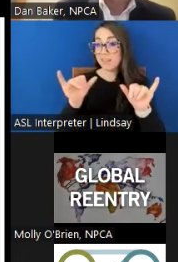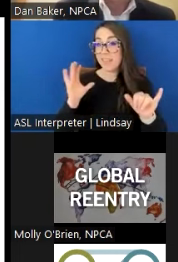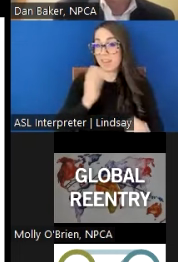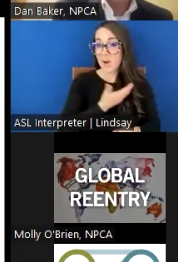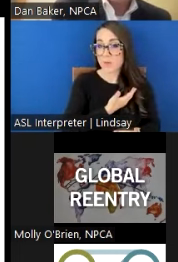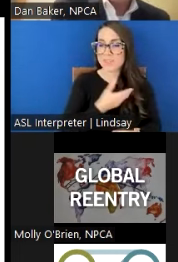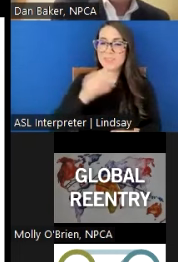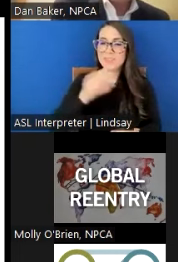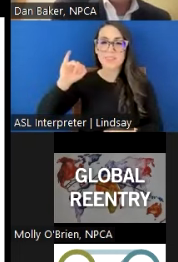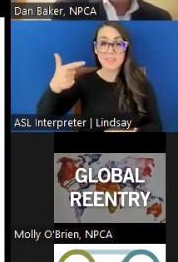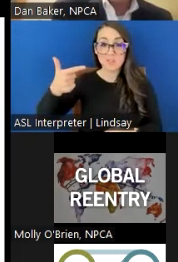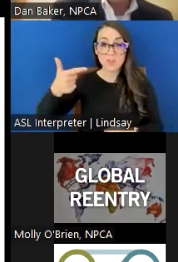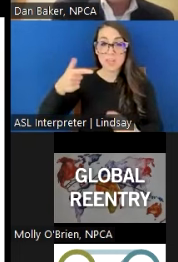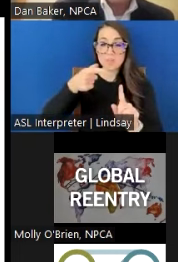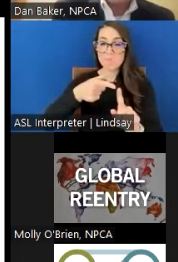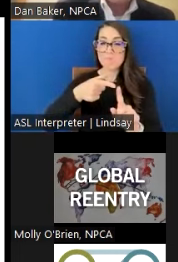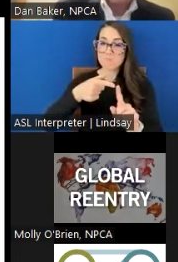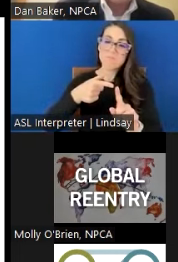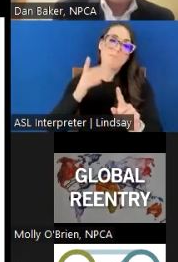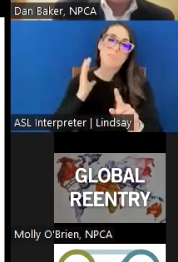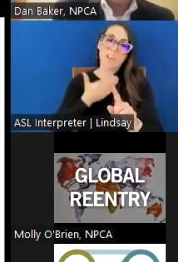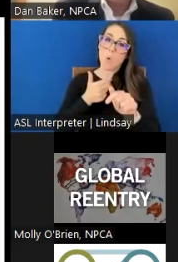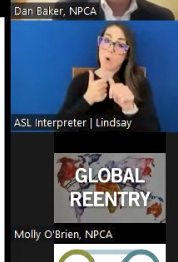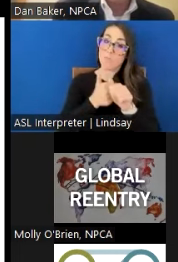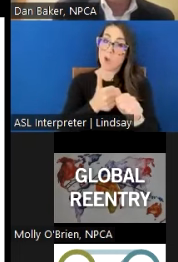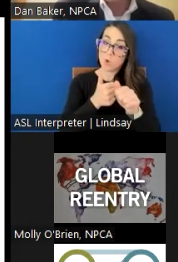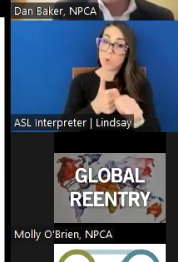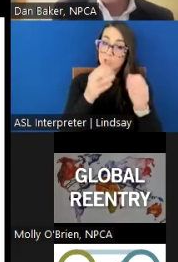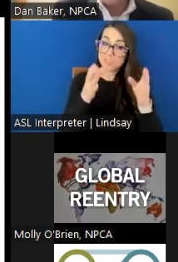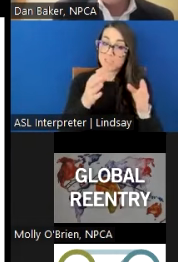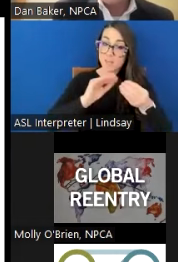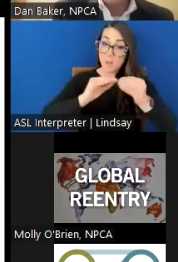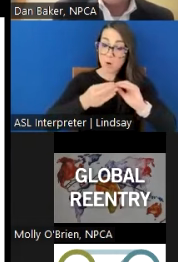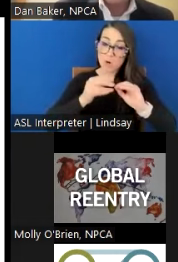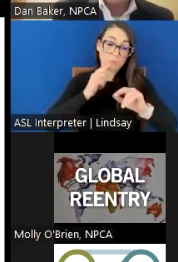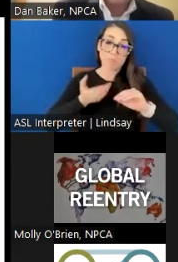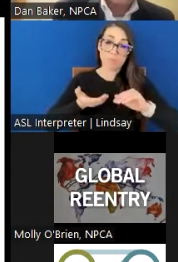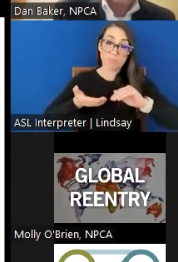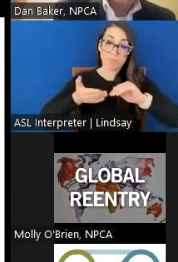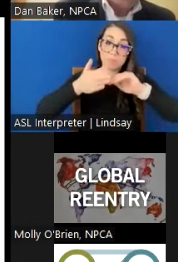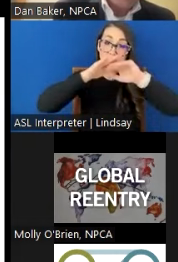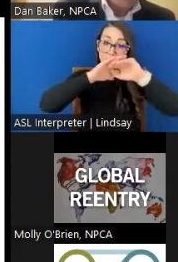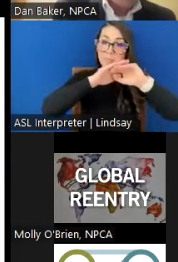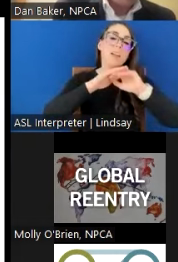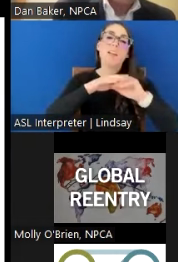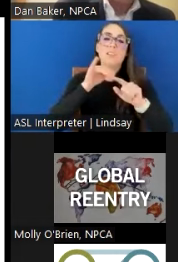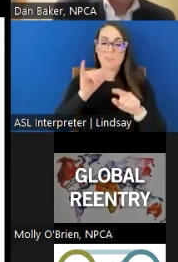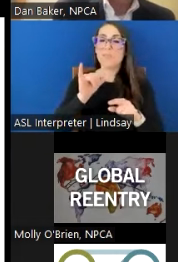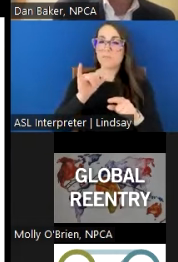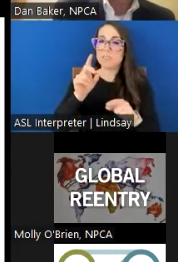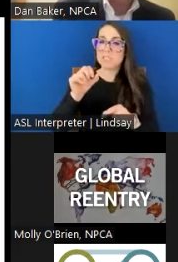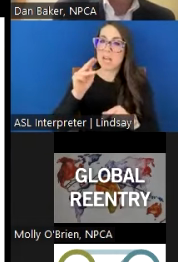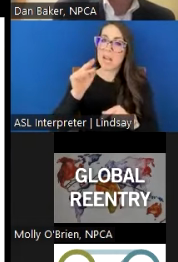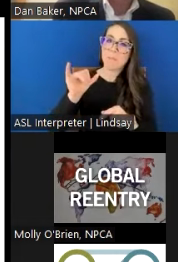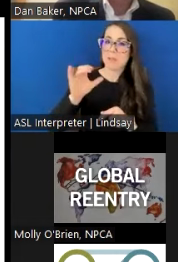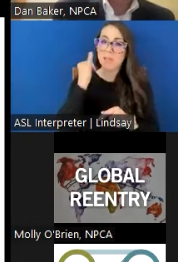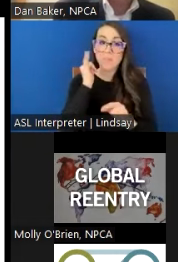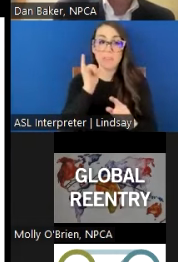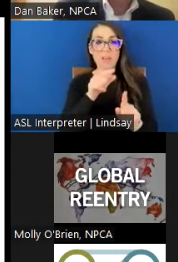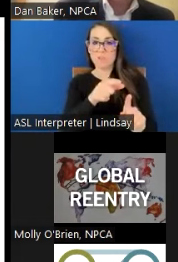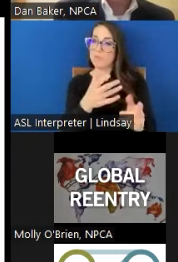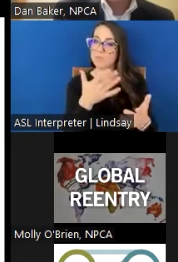Instagram following is increasing and very dynamic, if that's your cup of tea. LinkedIn is